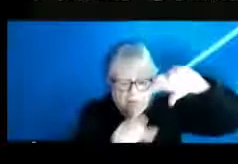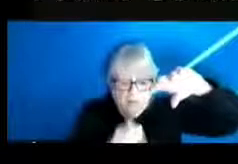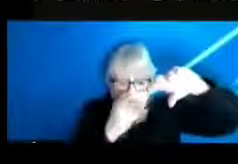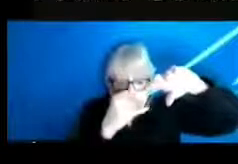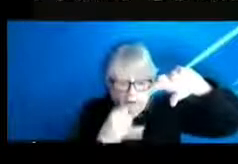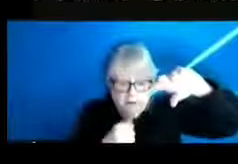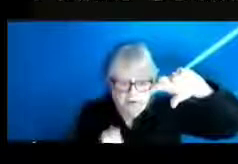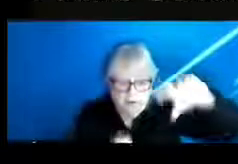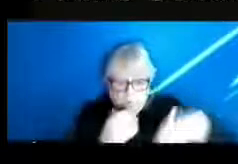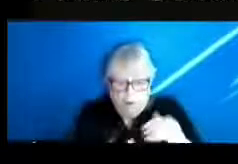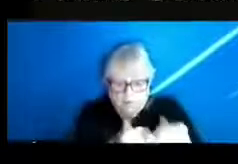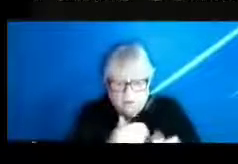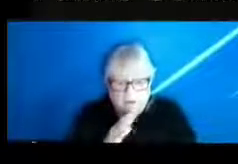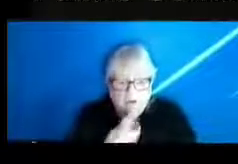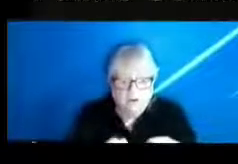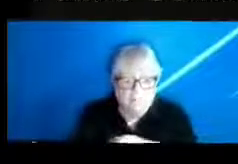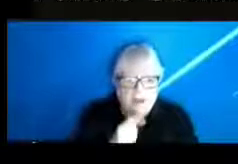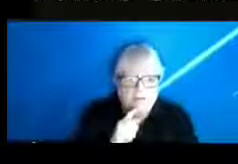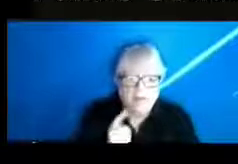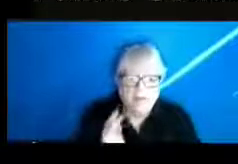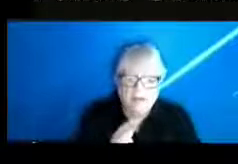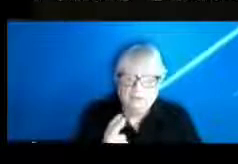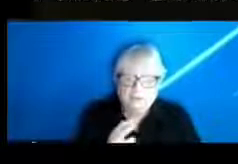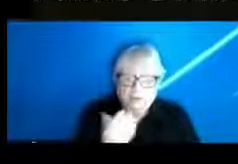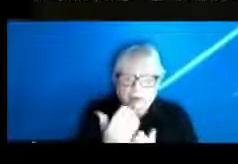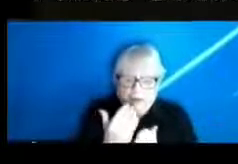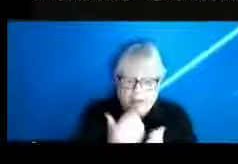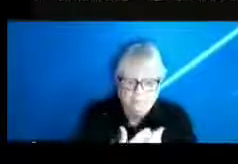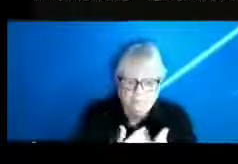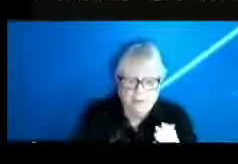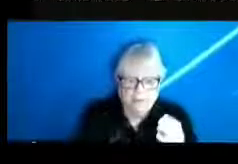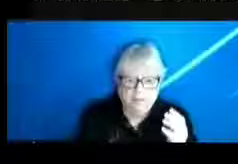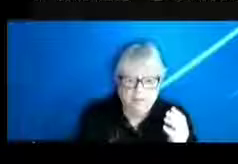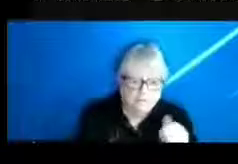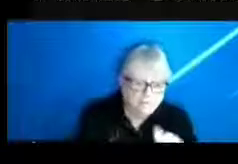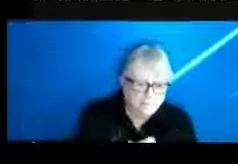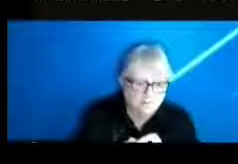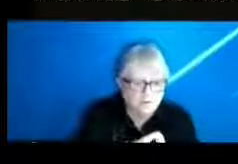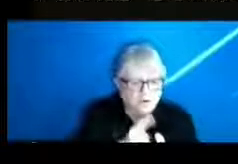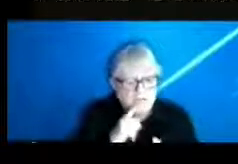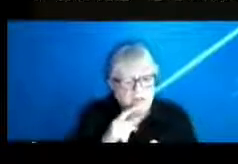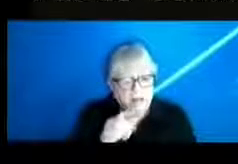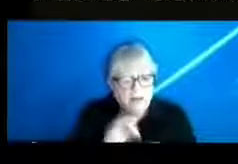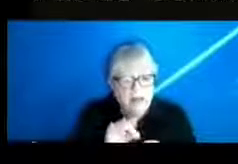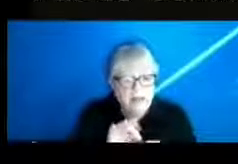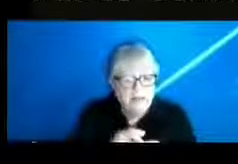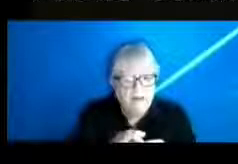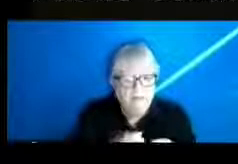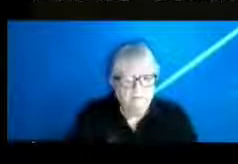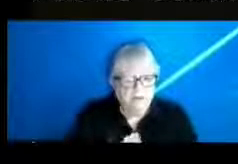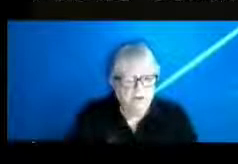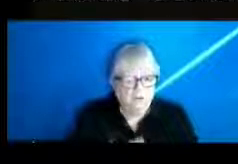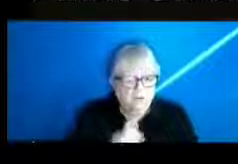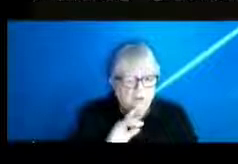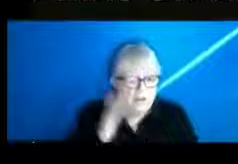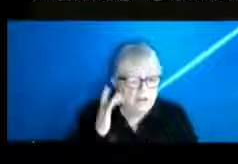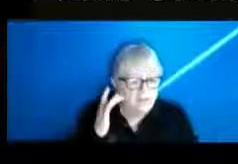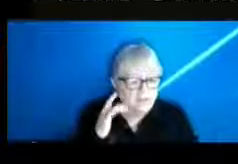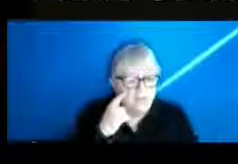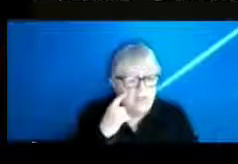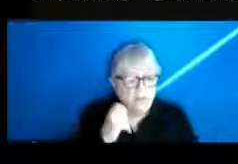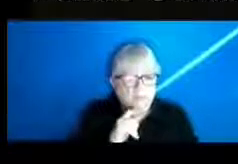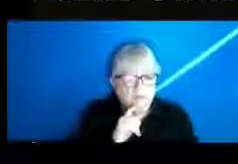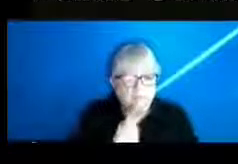Harvey Milk history lesson being the first openly gay man to serve as an elected official in California. And that was in thanks to fair and